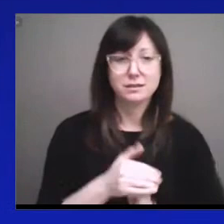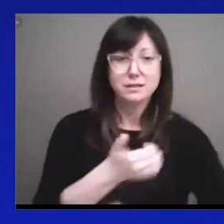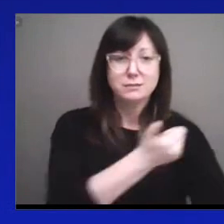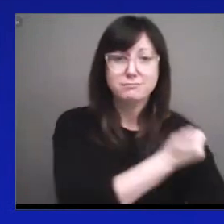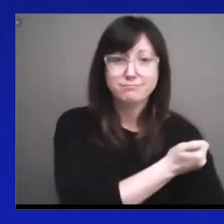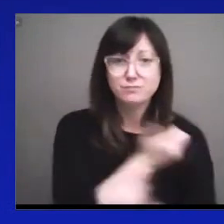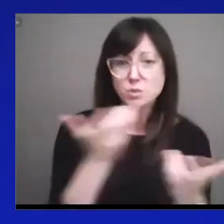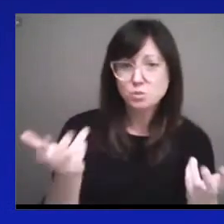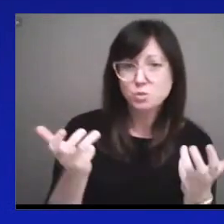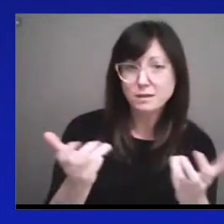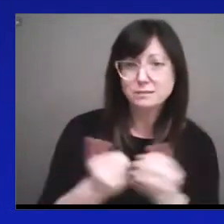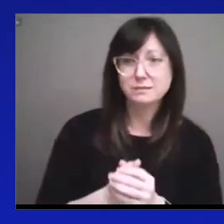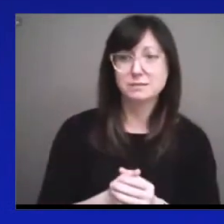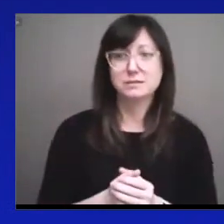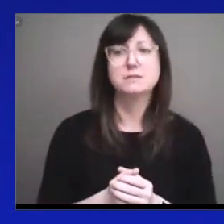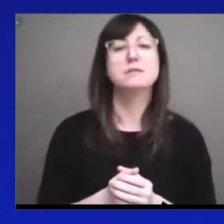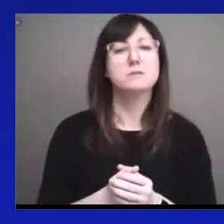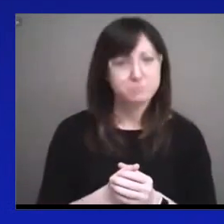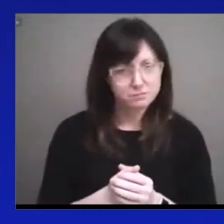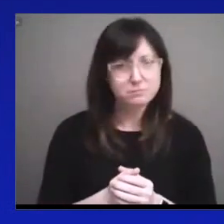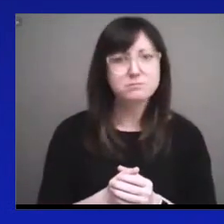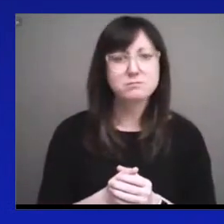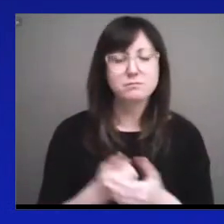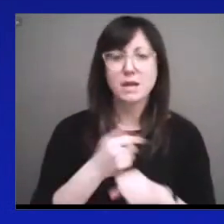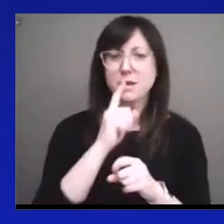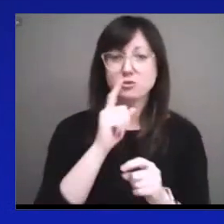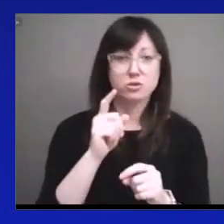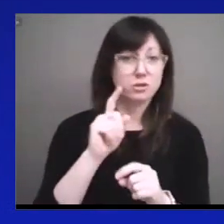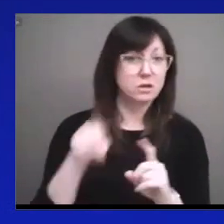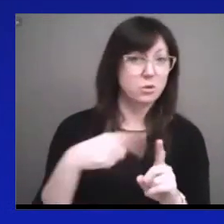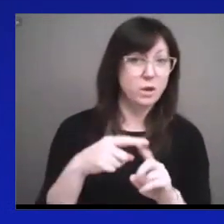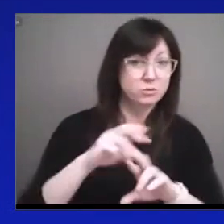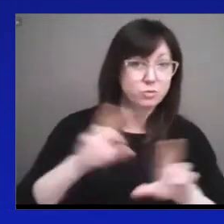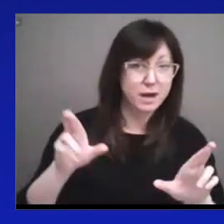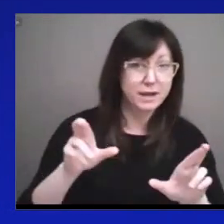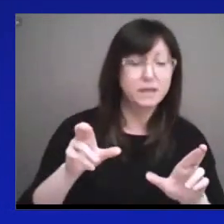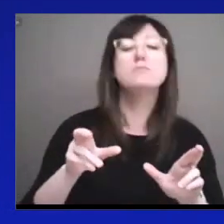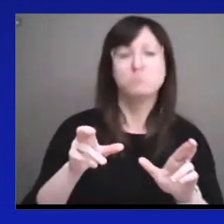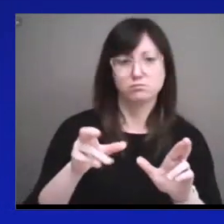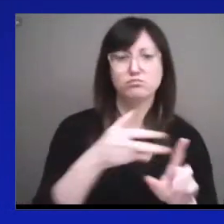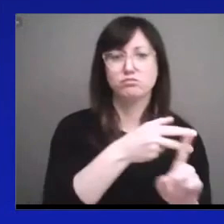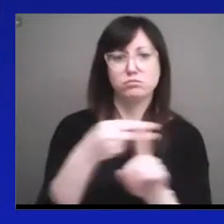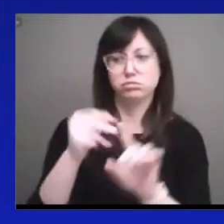We will make sure that they can access it as soon as possible. Thanks a lot.